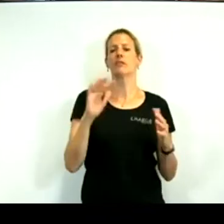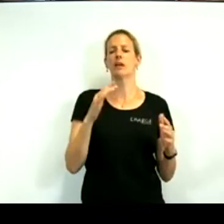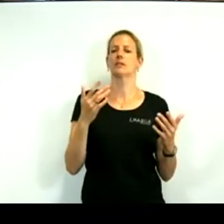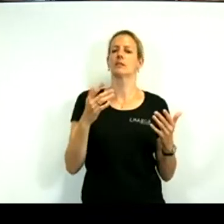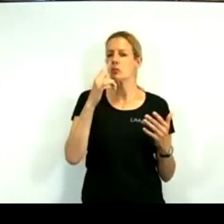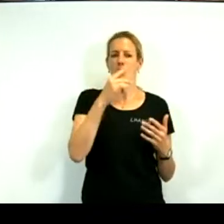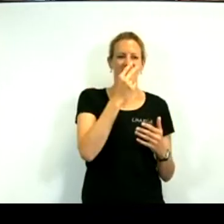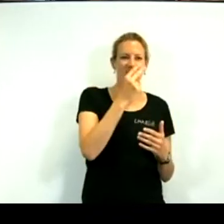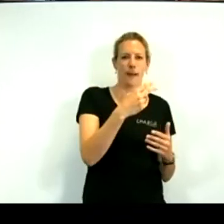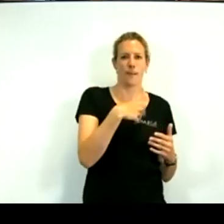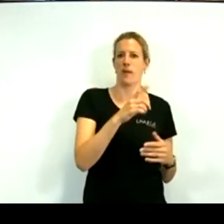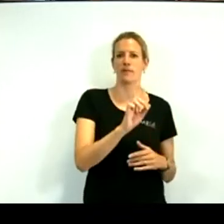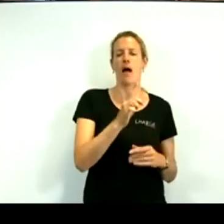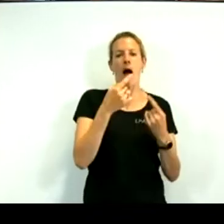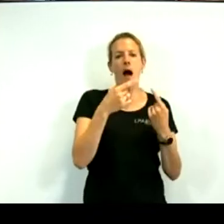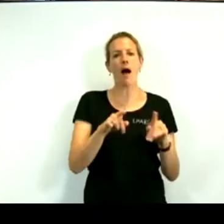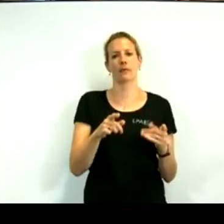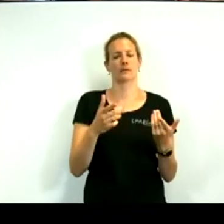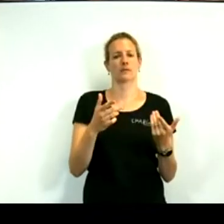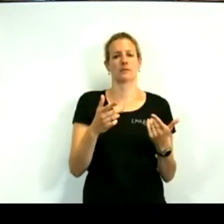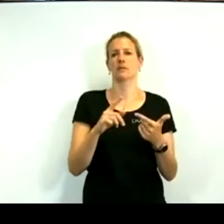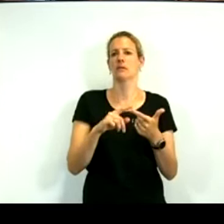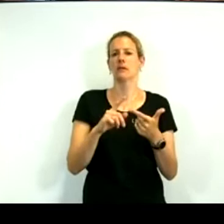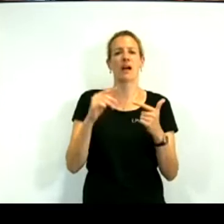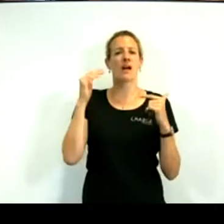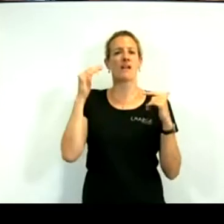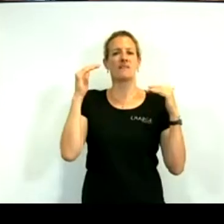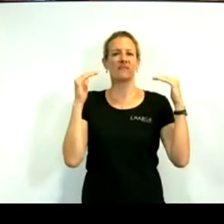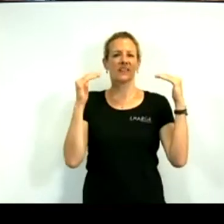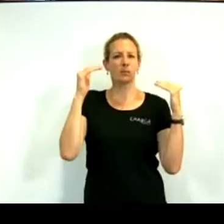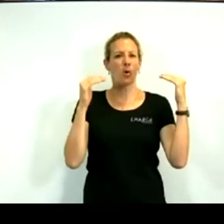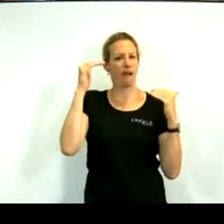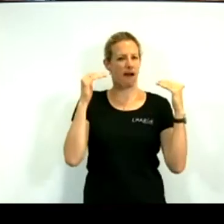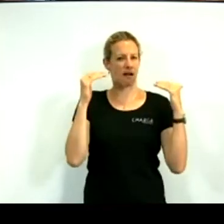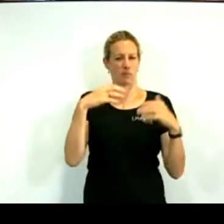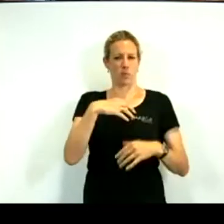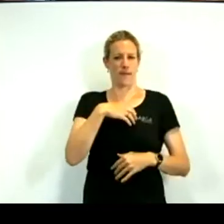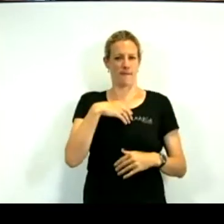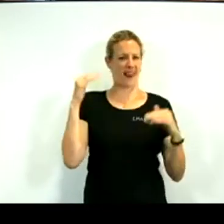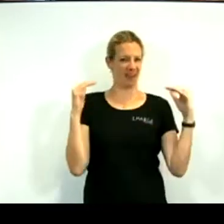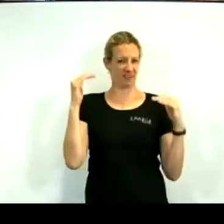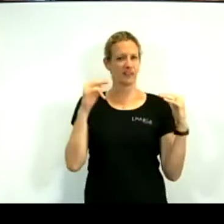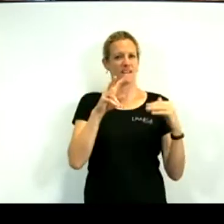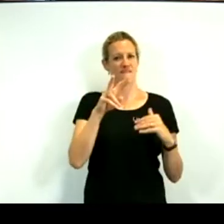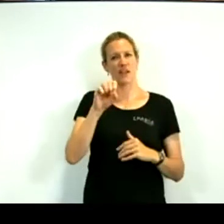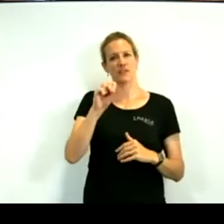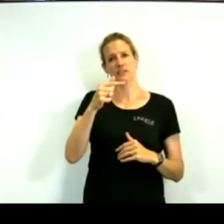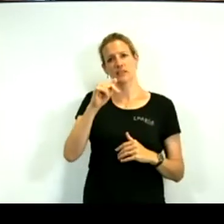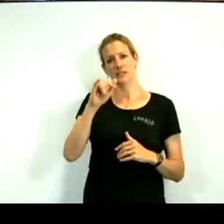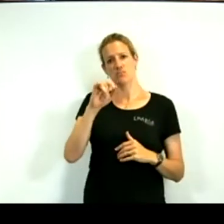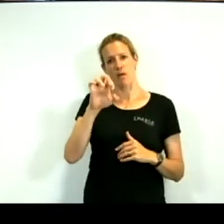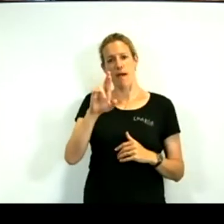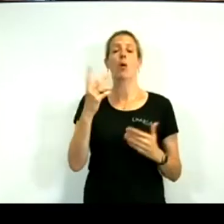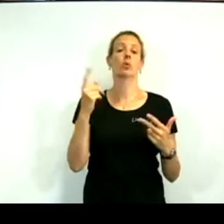does vestibular damage, how does hearing impairment affect functional vision?